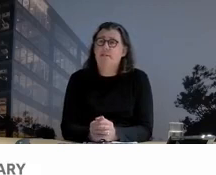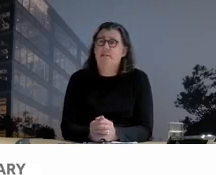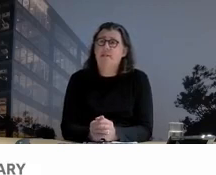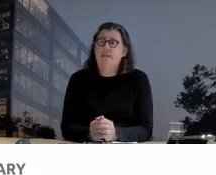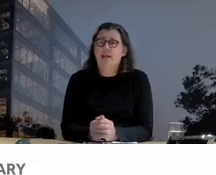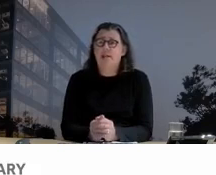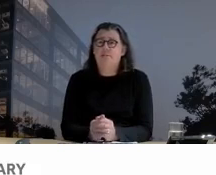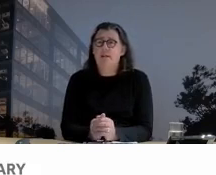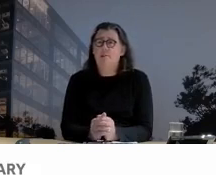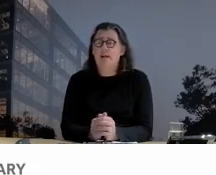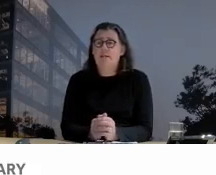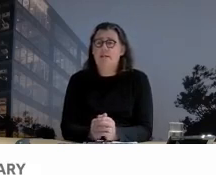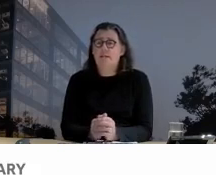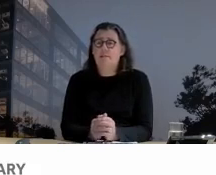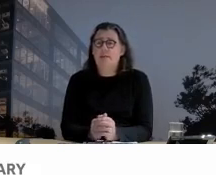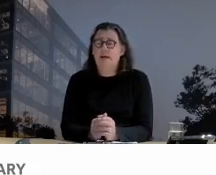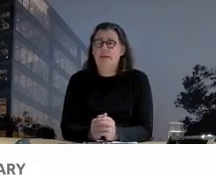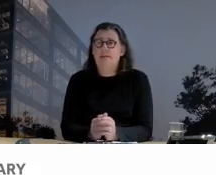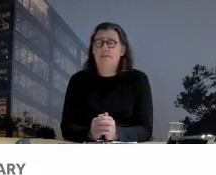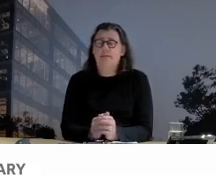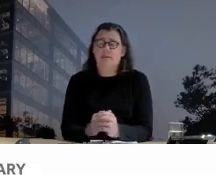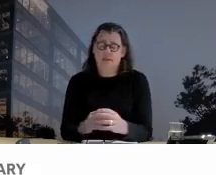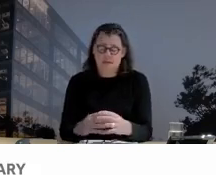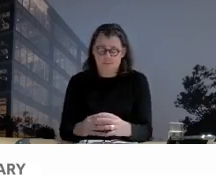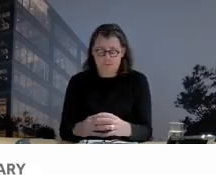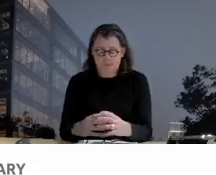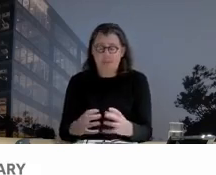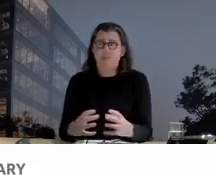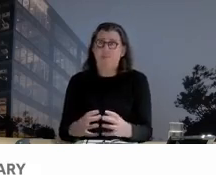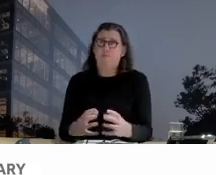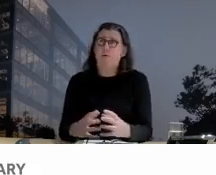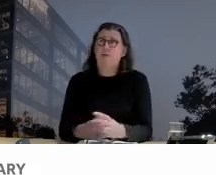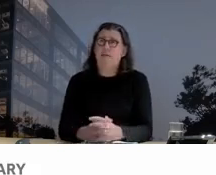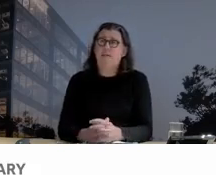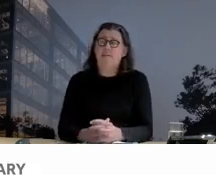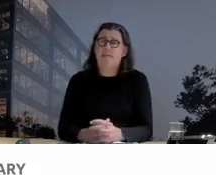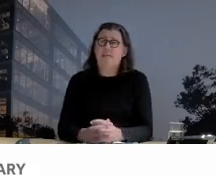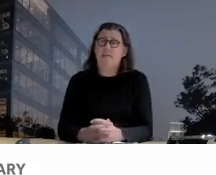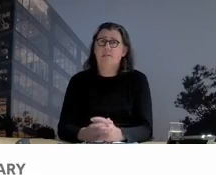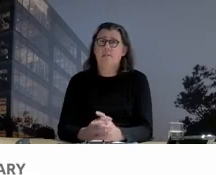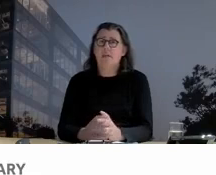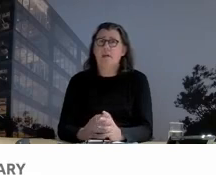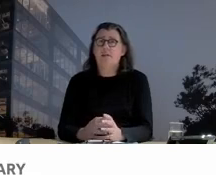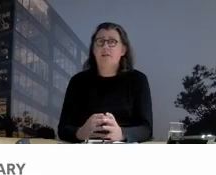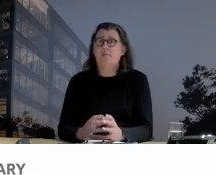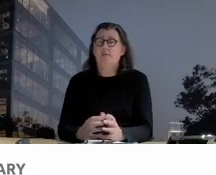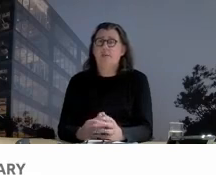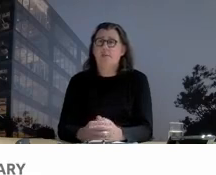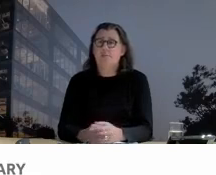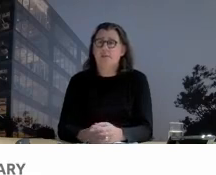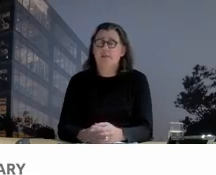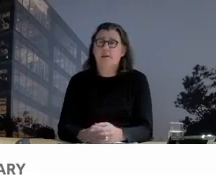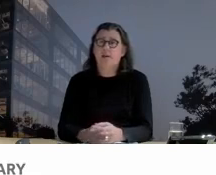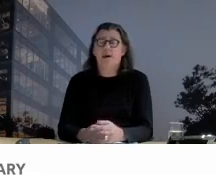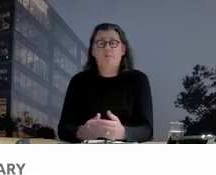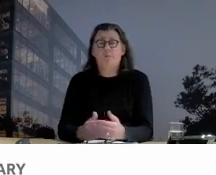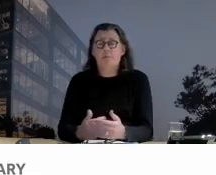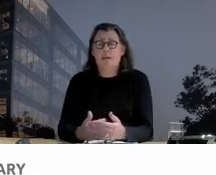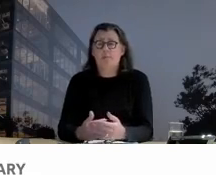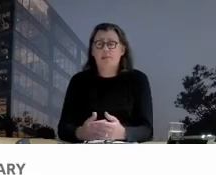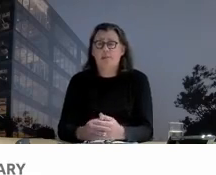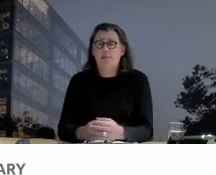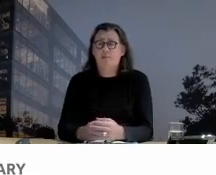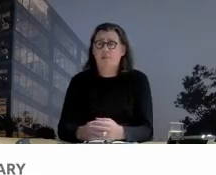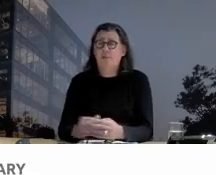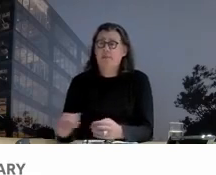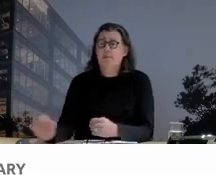Resilience Center. And it really breaks down the planet's systems and processes into 9 different boundaries, of which